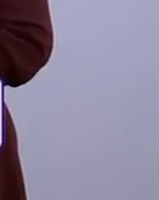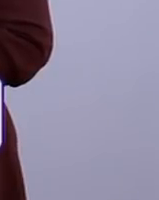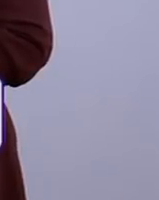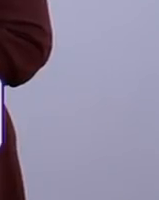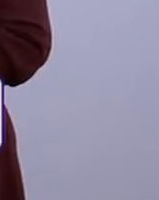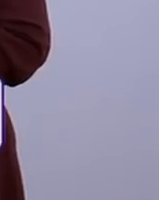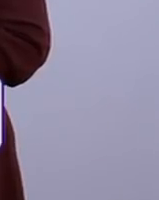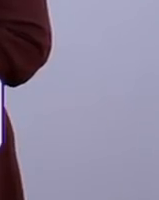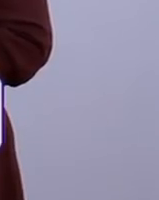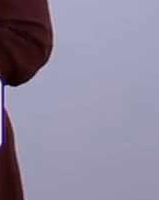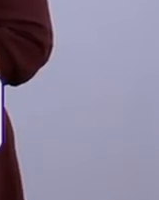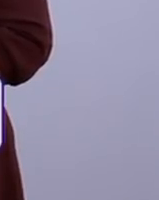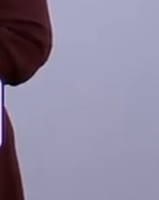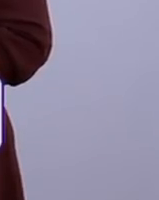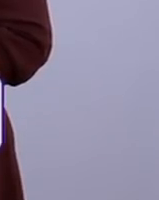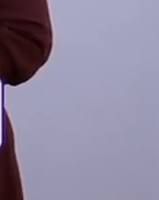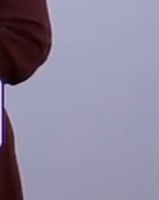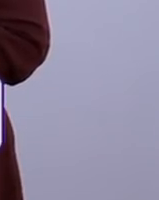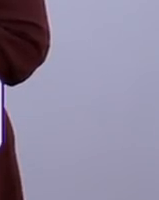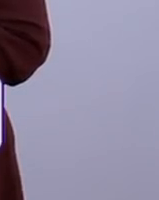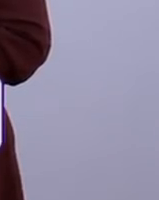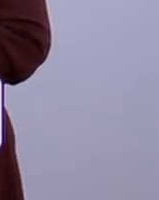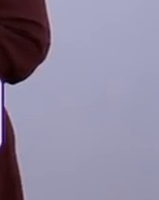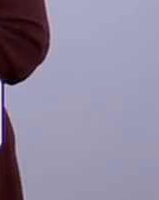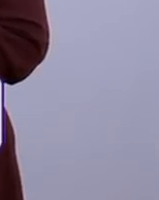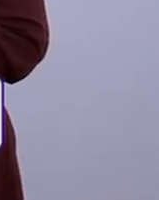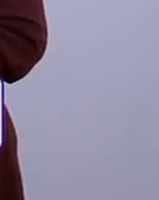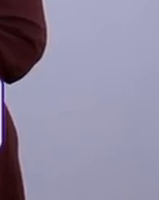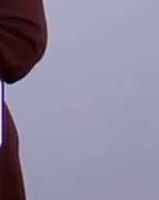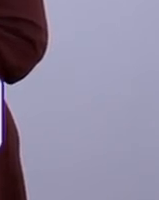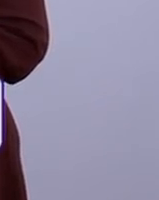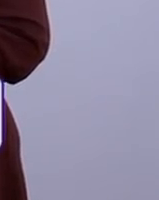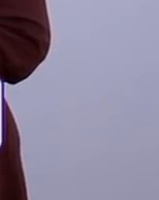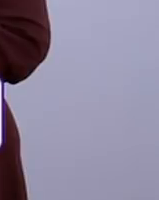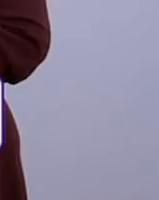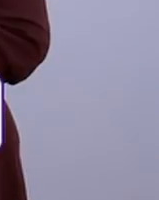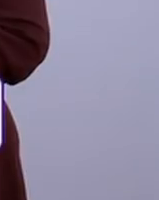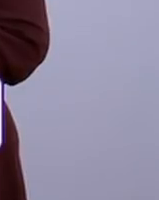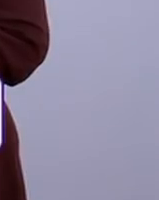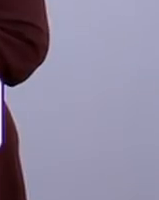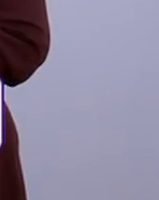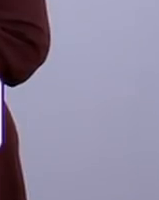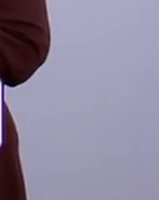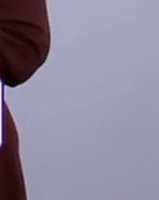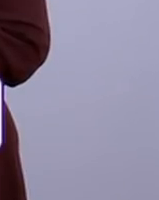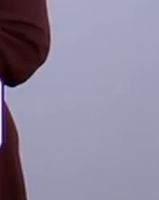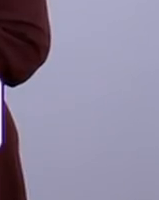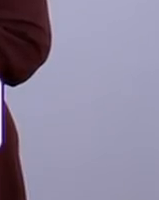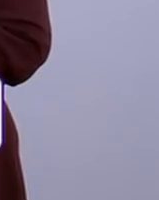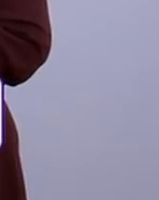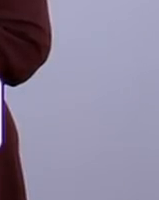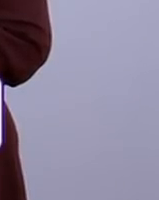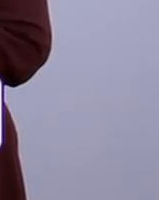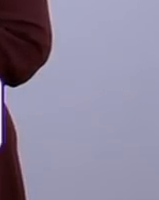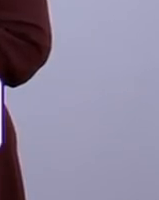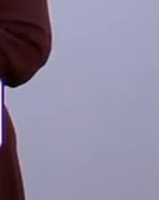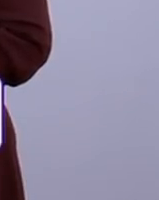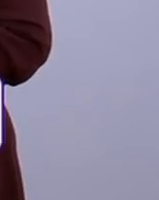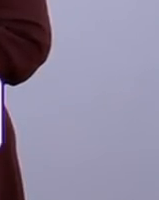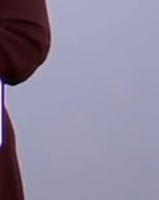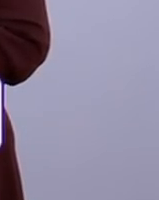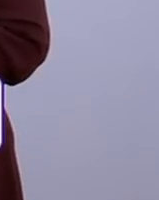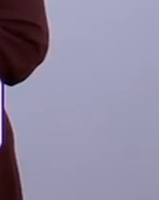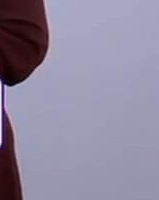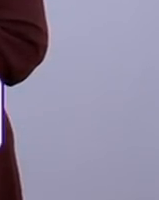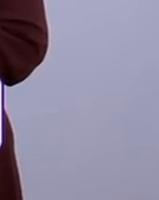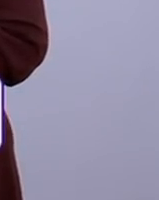the side of the sink. 5. You should learn more about spiders. This will lessen